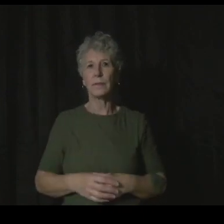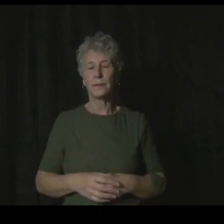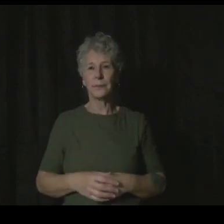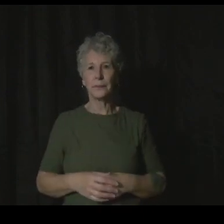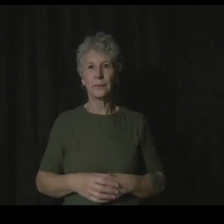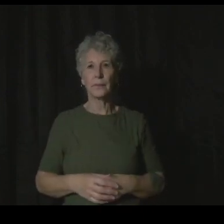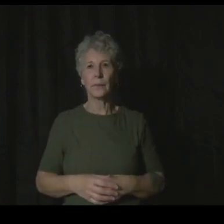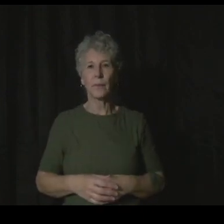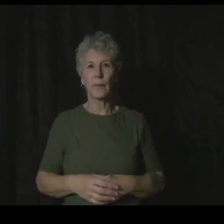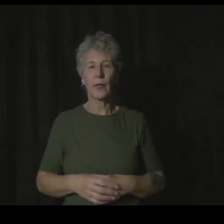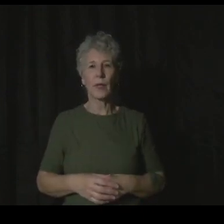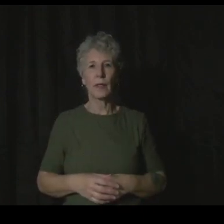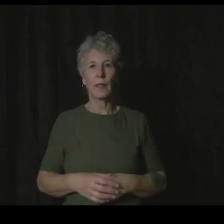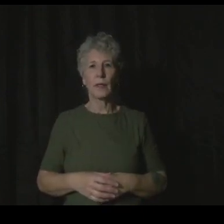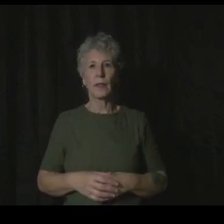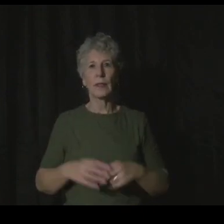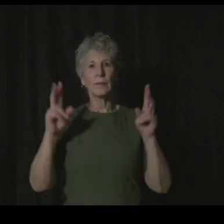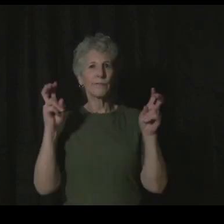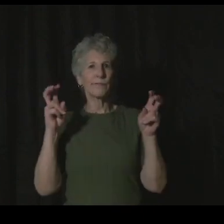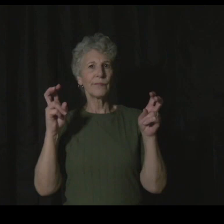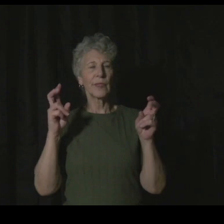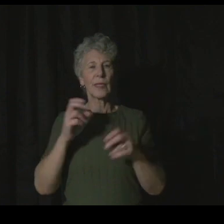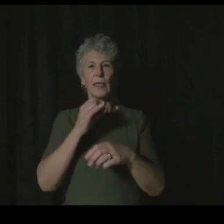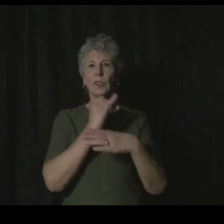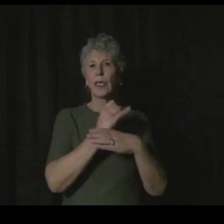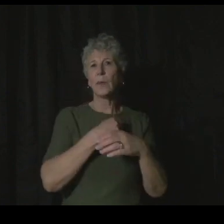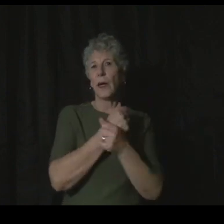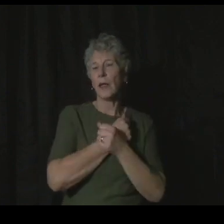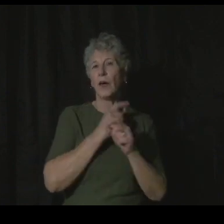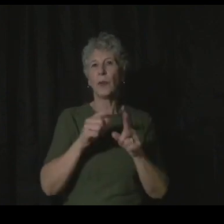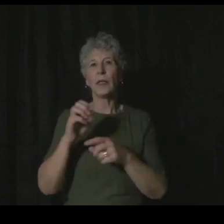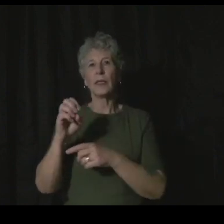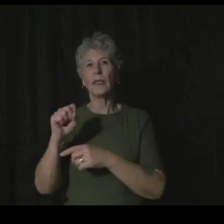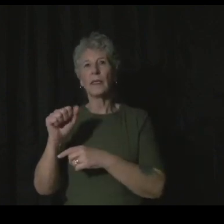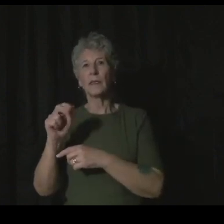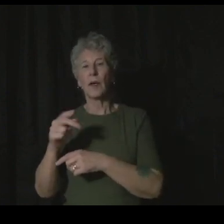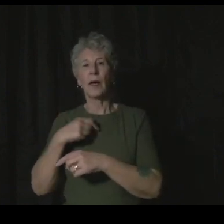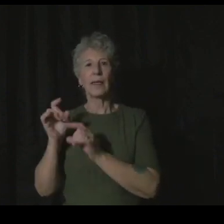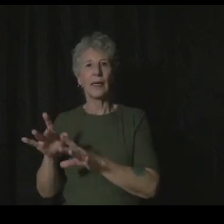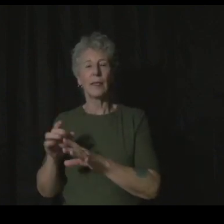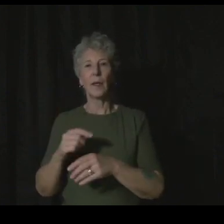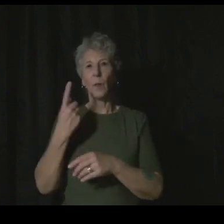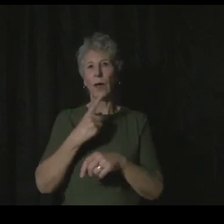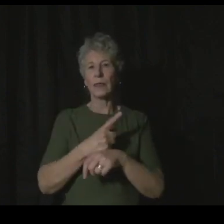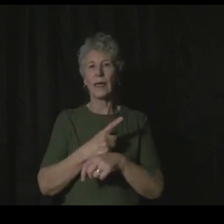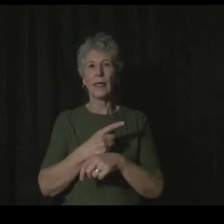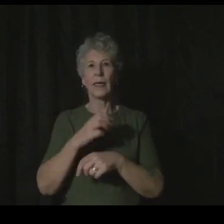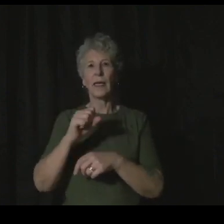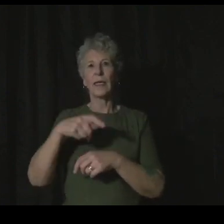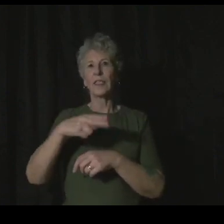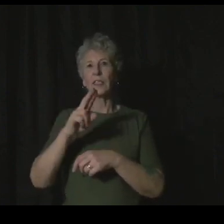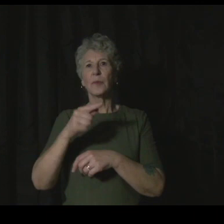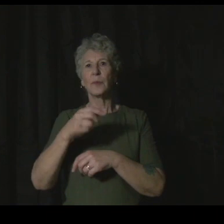As to the statement, "Jacob I loved and Esau I hated," one day Spurgeon was preaching on this and a woman came up from the congregation. He